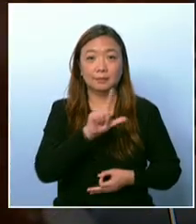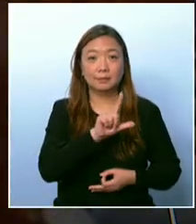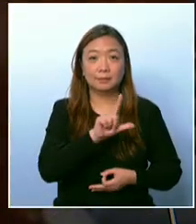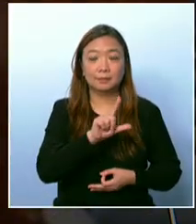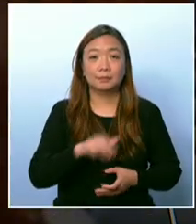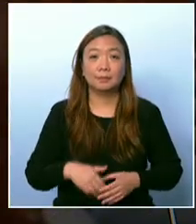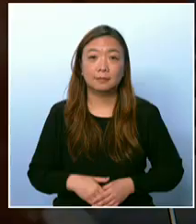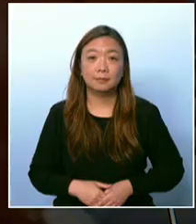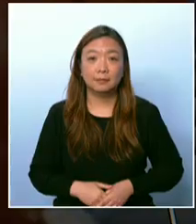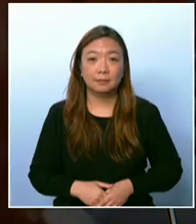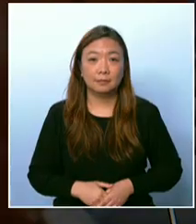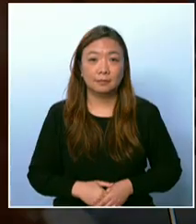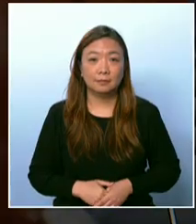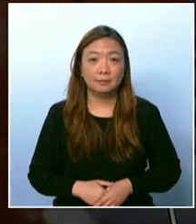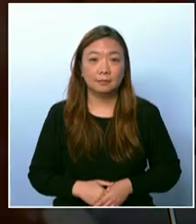Starry Lee.